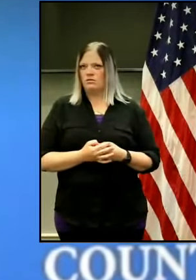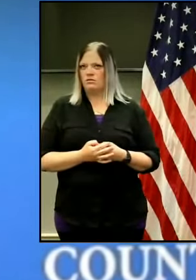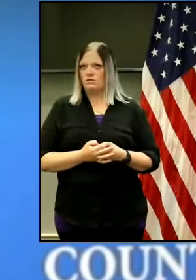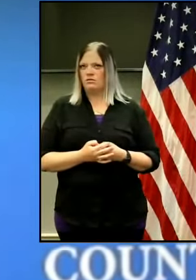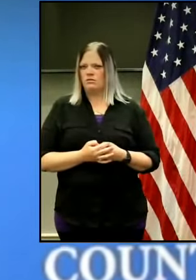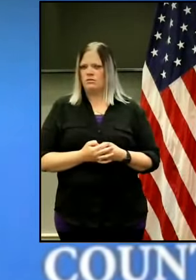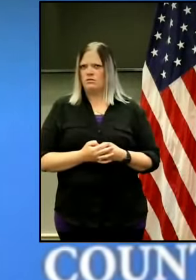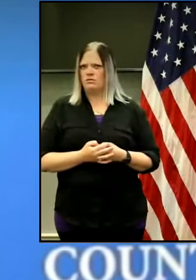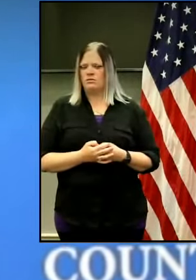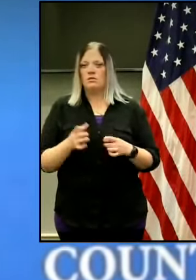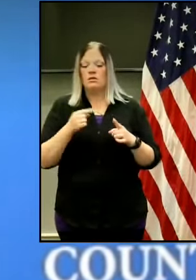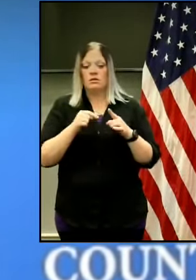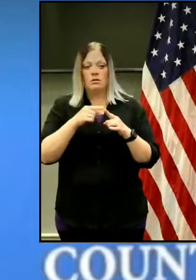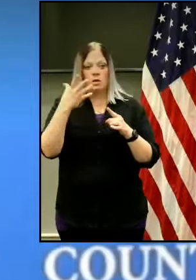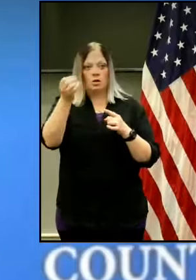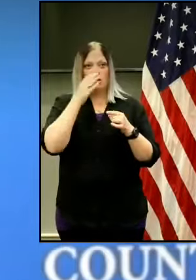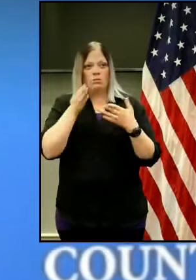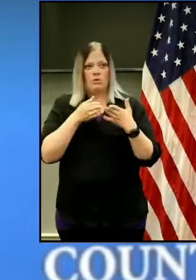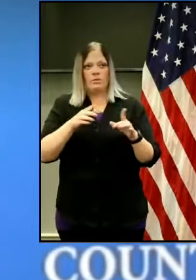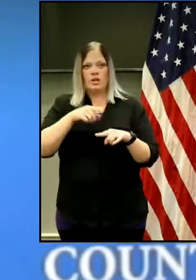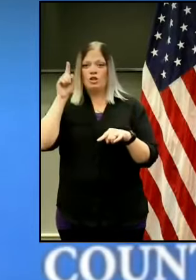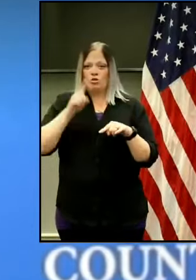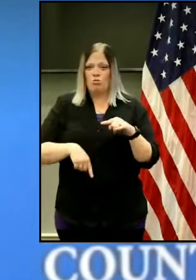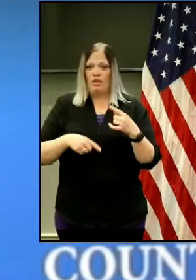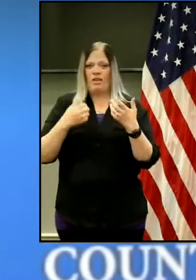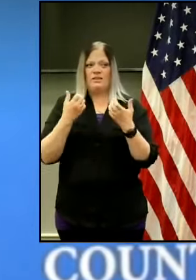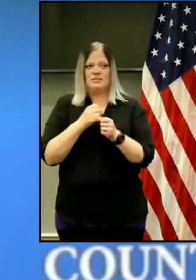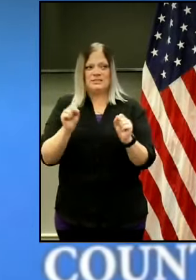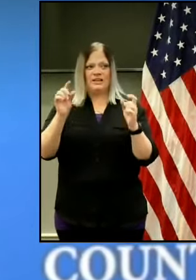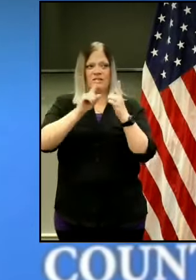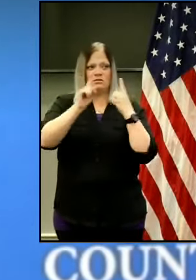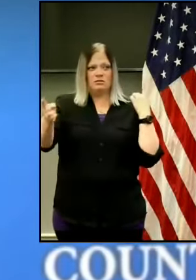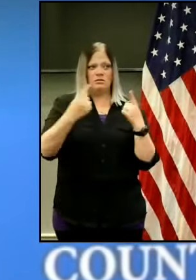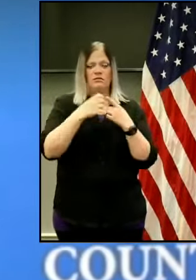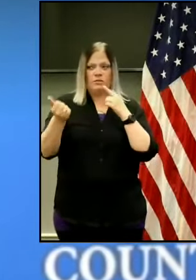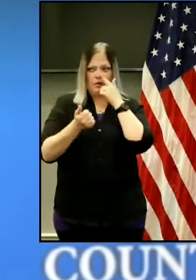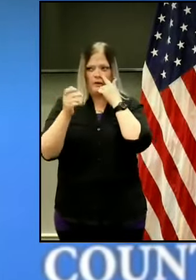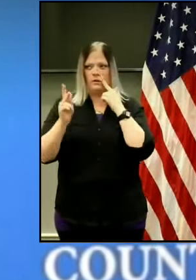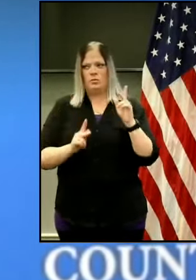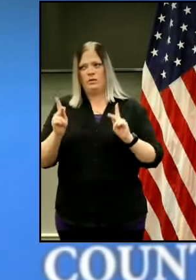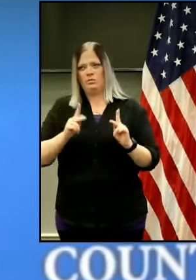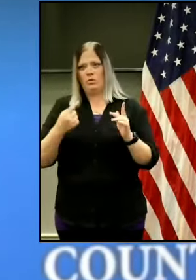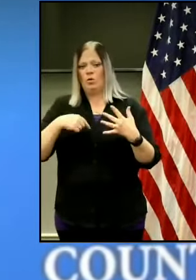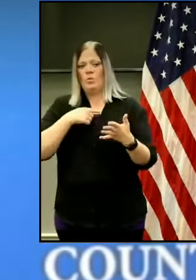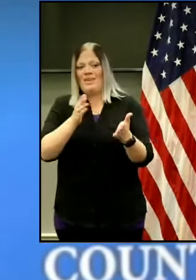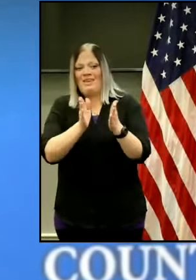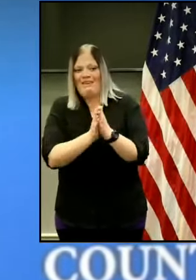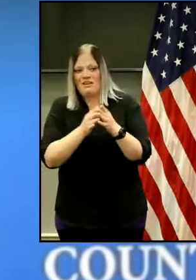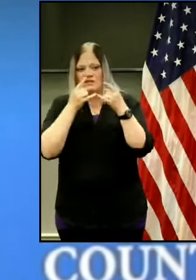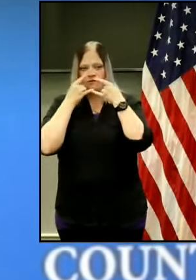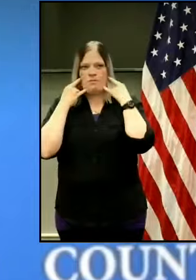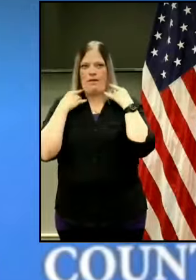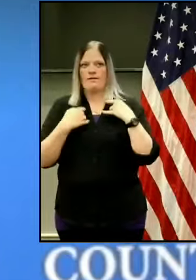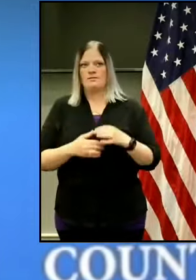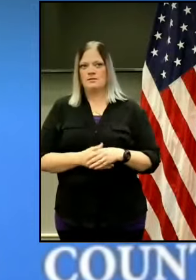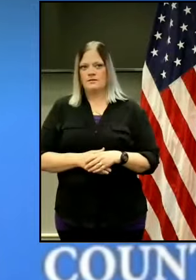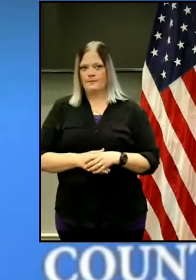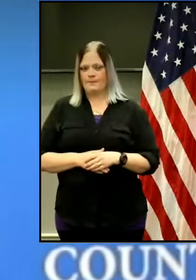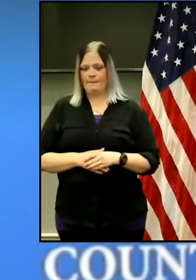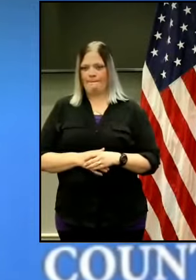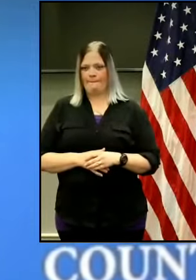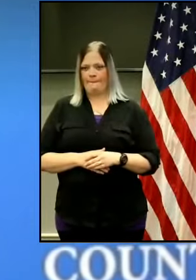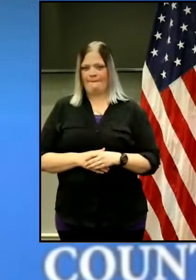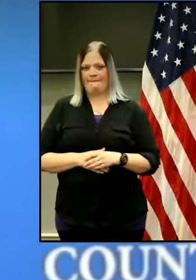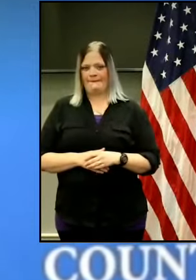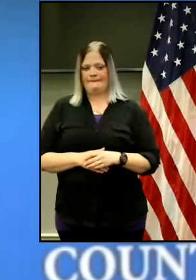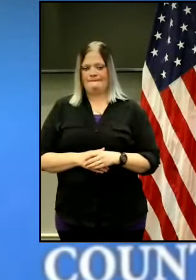I always, when you're in public and you cannot safely socially distant from others, we ask for people to wear masks. And